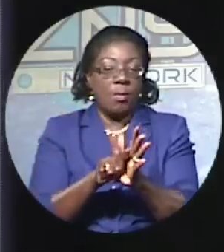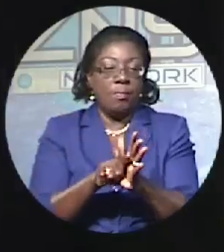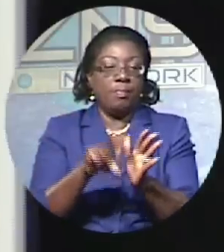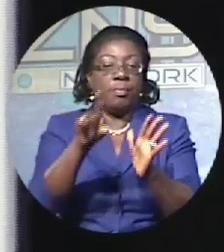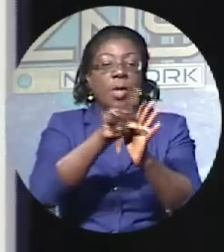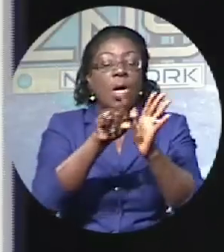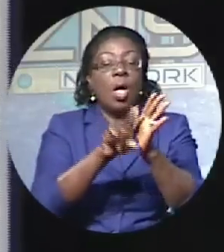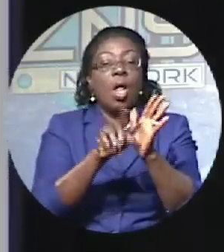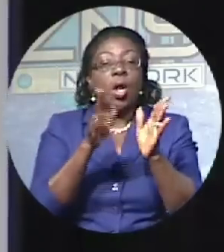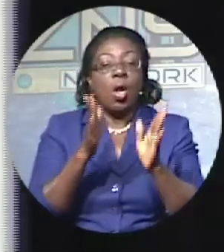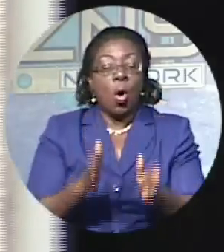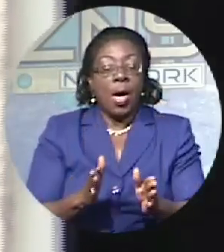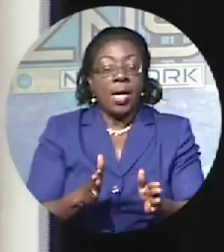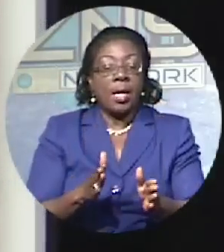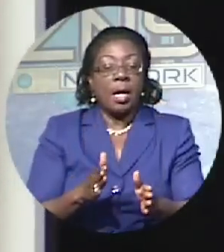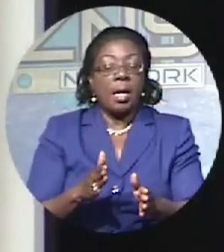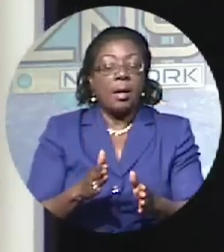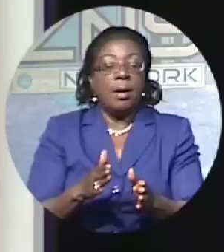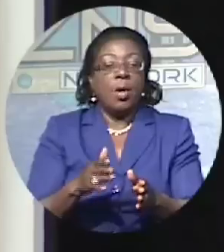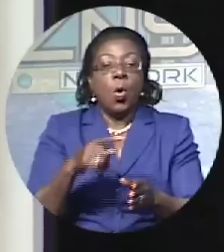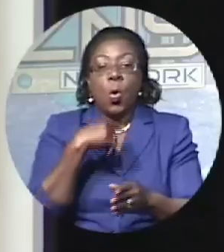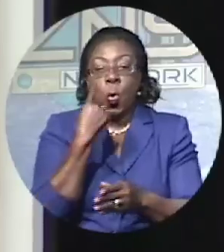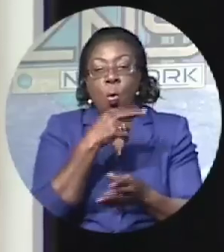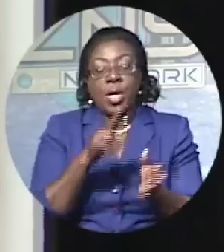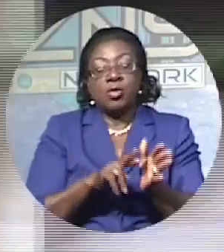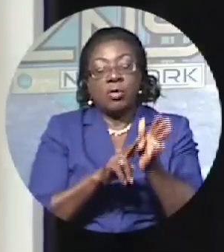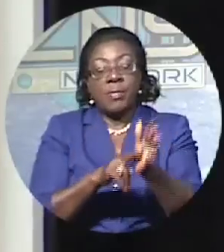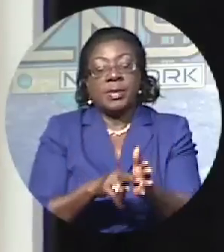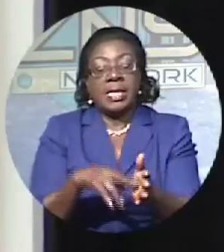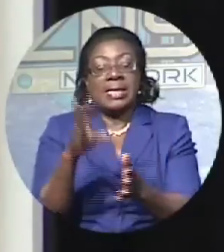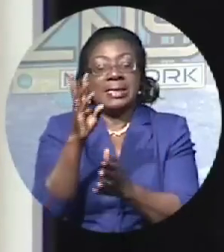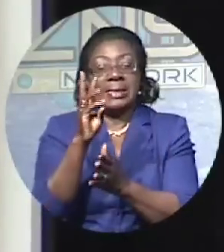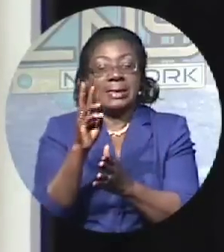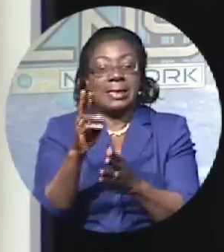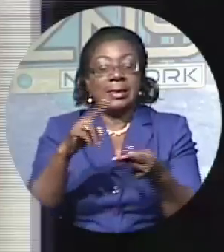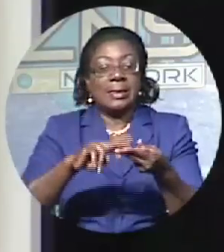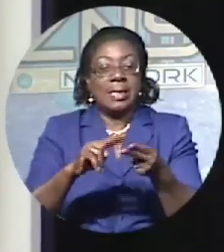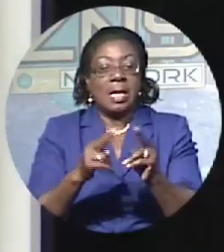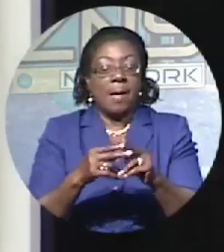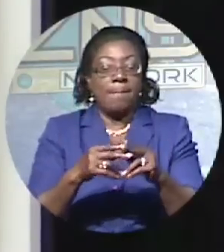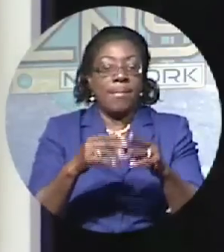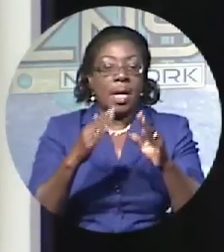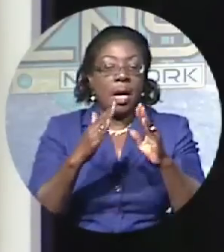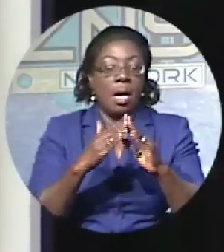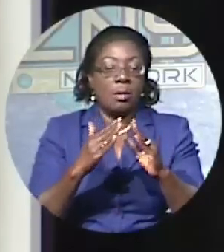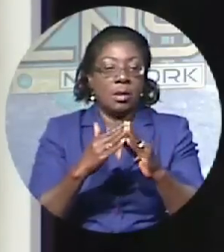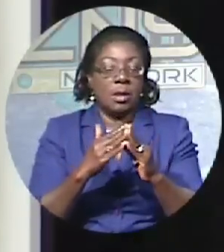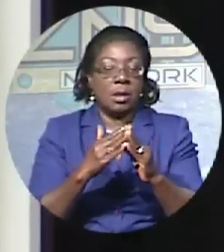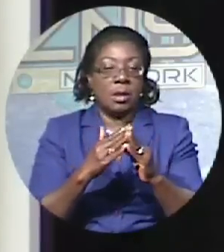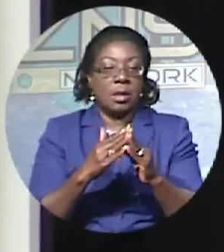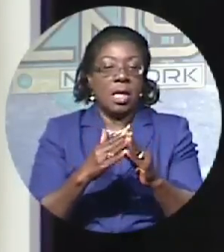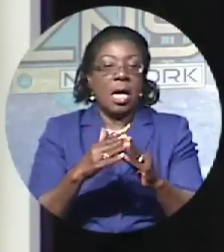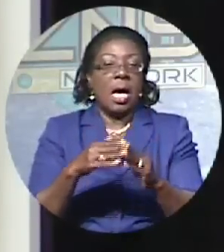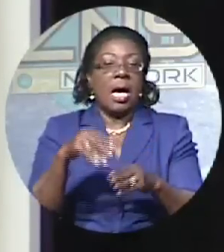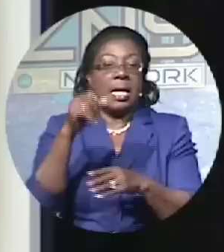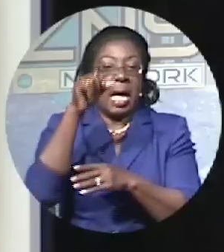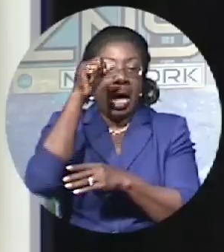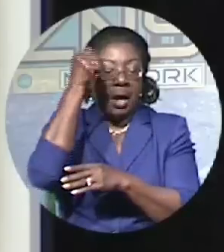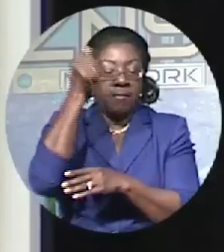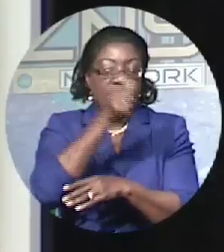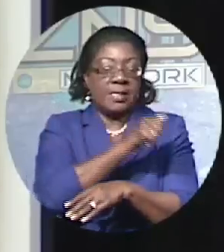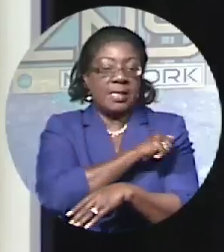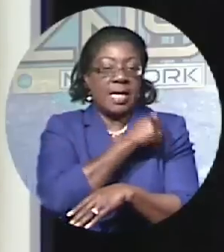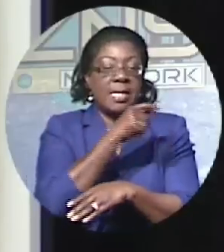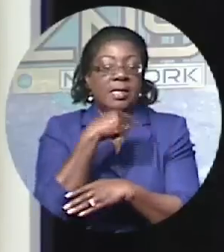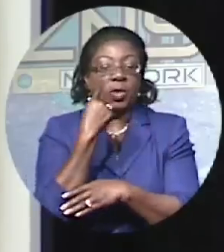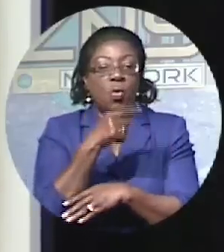who's representing six web shop owners, and Attorney Alfred Sayers, who's representing Paradise Games Limited, have indicated that they will